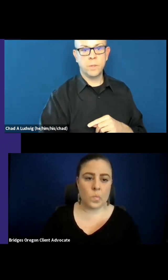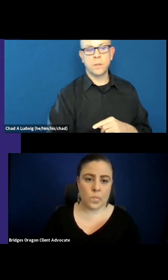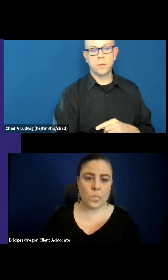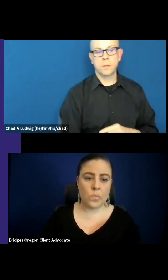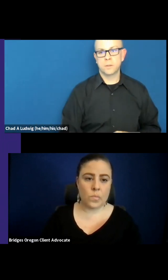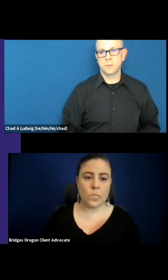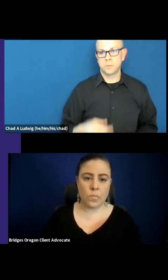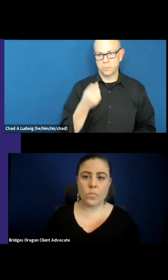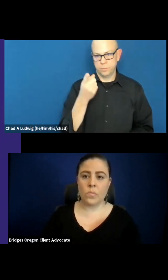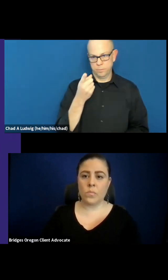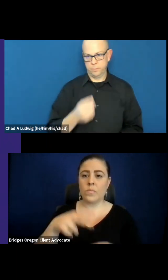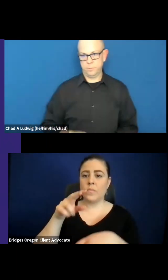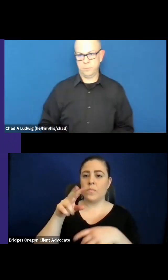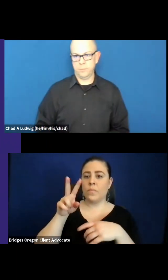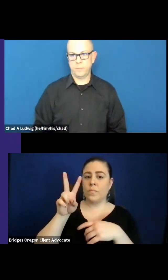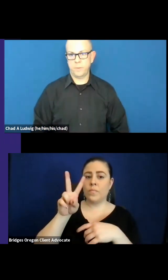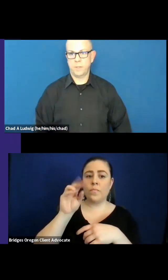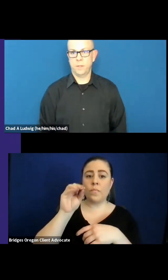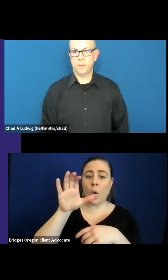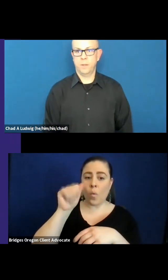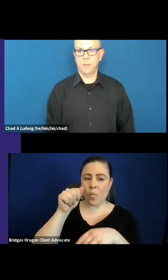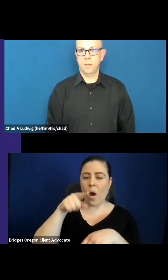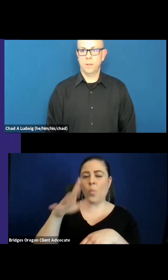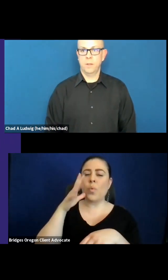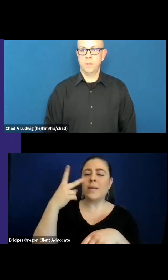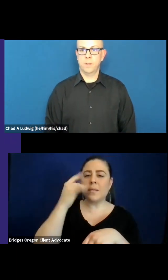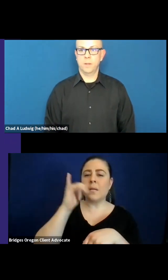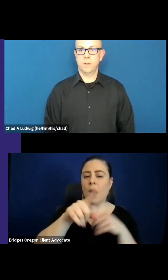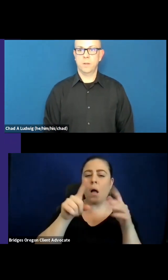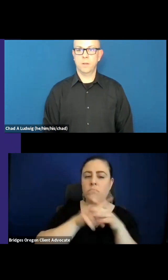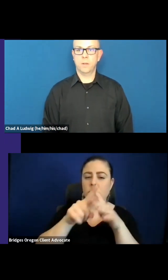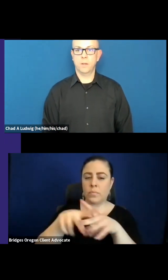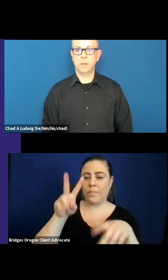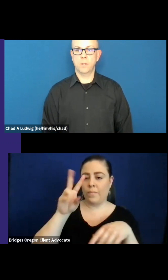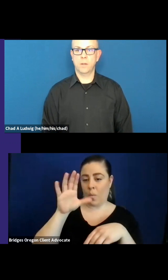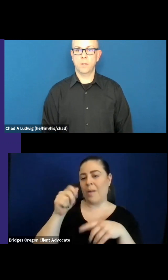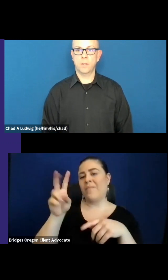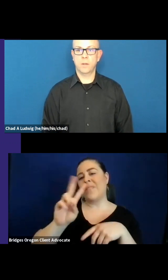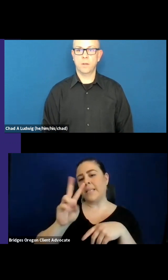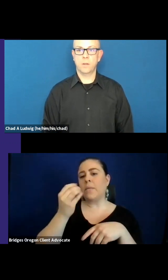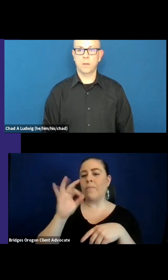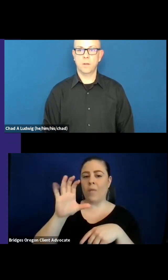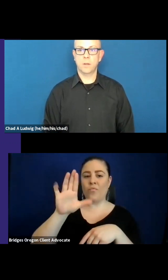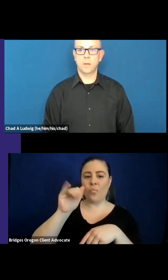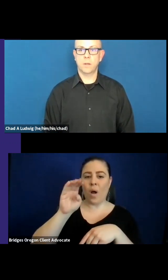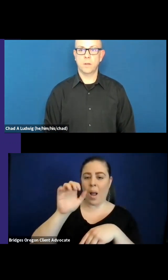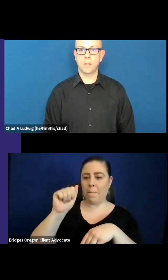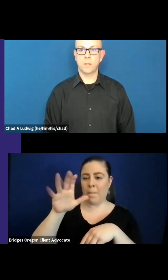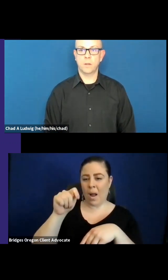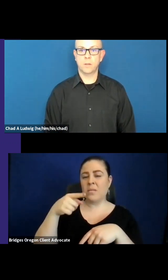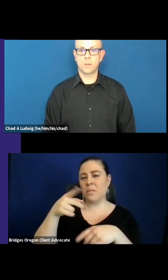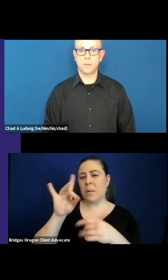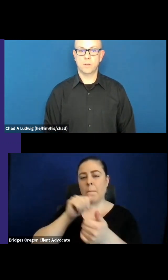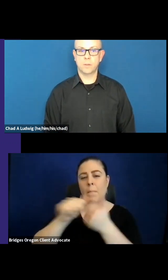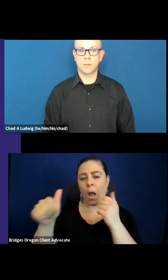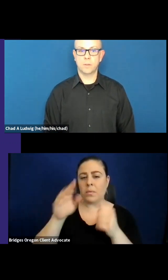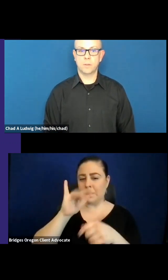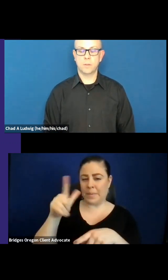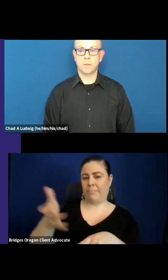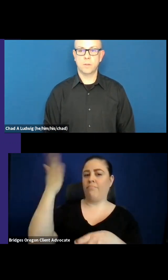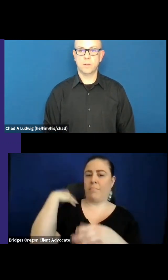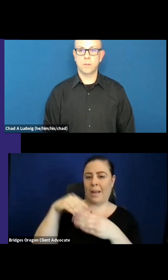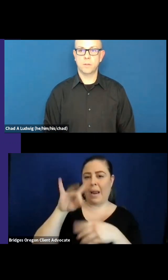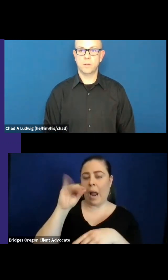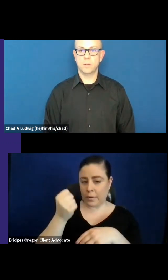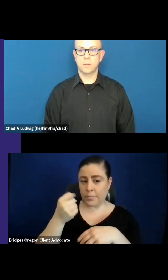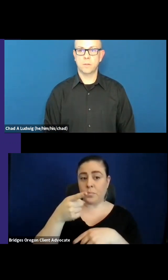came to be involved with the VOCA grant. Now, the VOCA grant, you're going to see that come up. VOCA is Victims of Crime